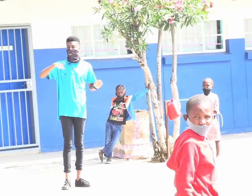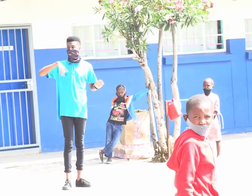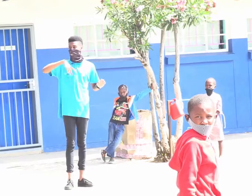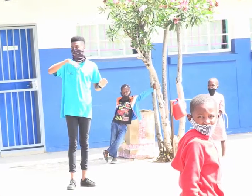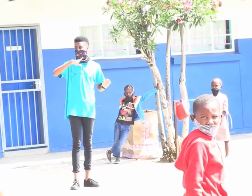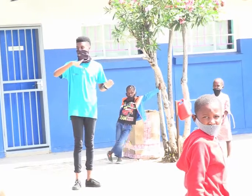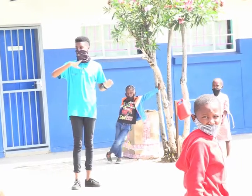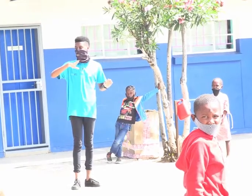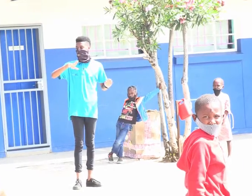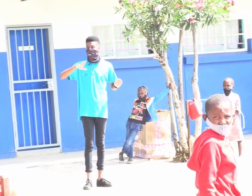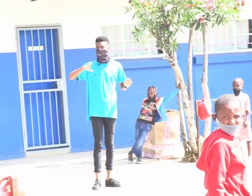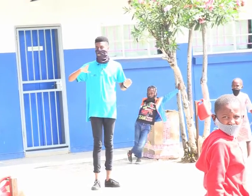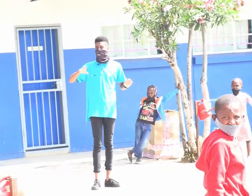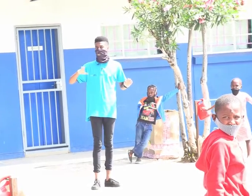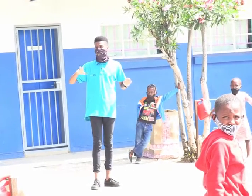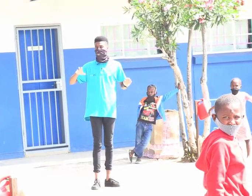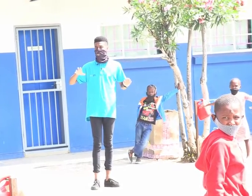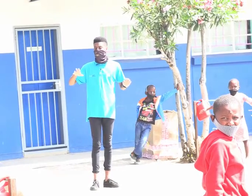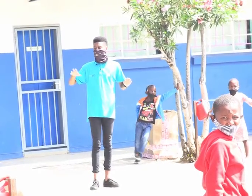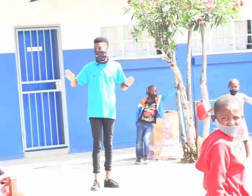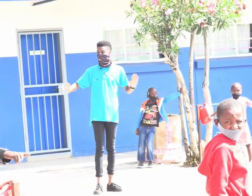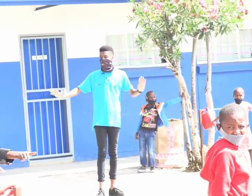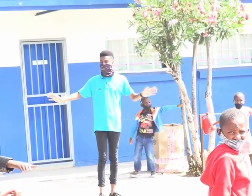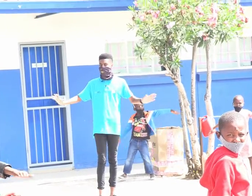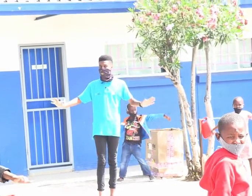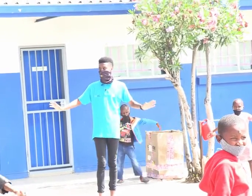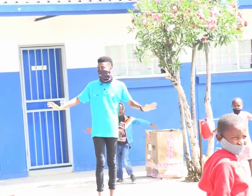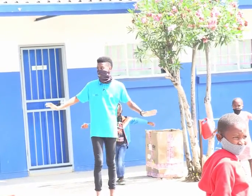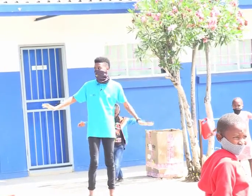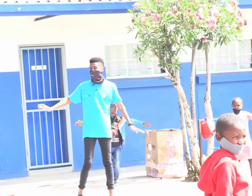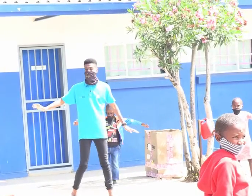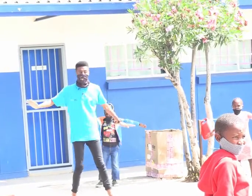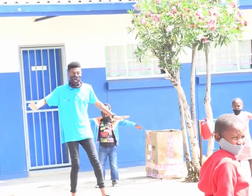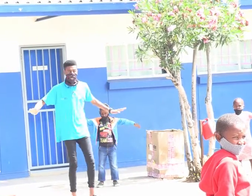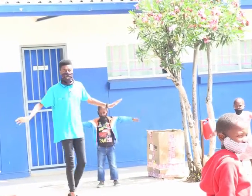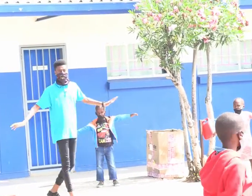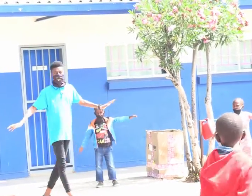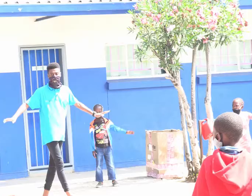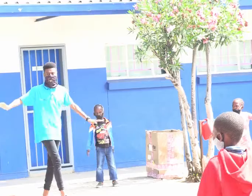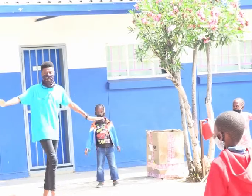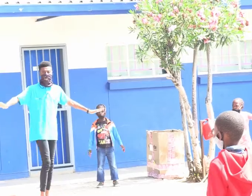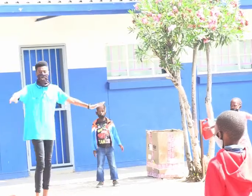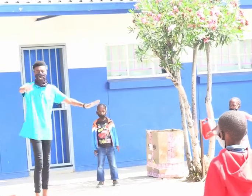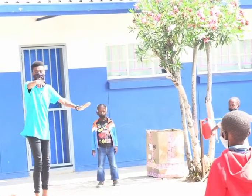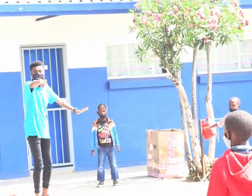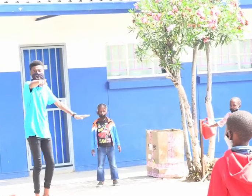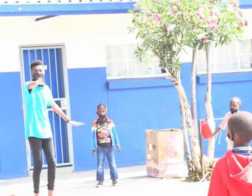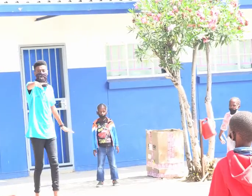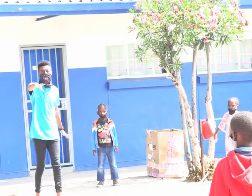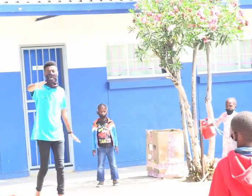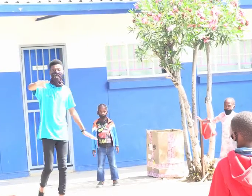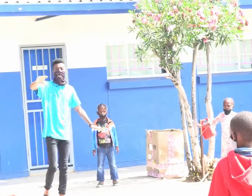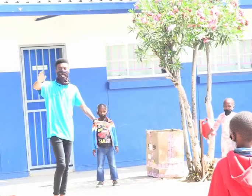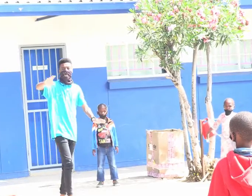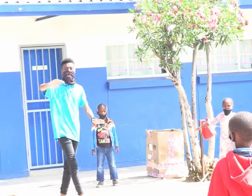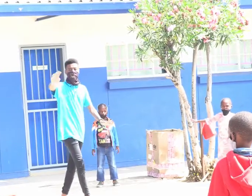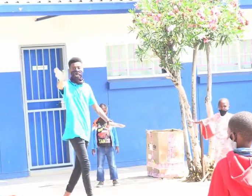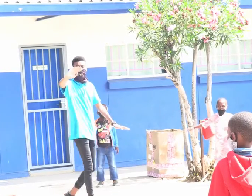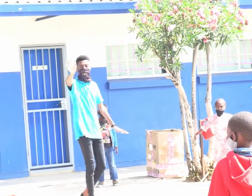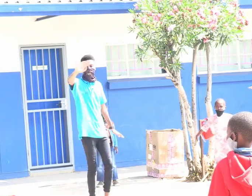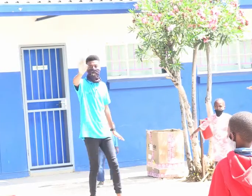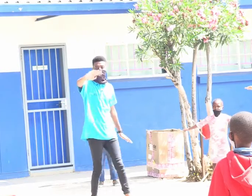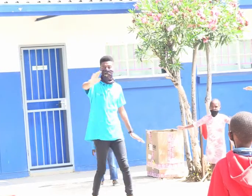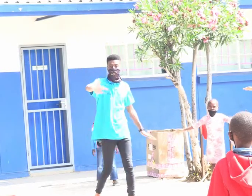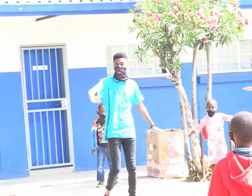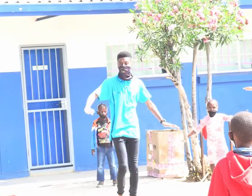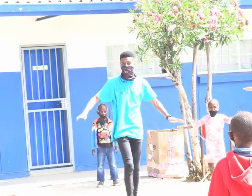into class. So get on your airplanes. Get your airplanes ready. And let's go go into back to class class. in a straight line. Ne? And you say